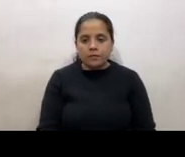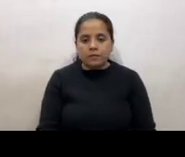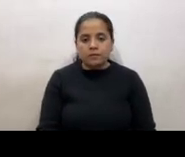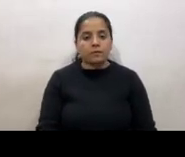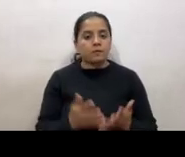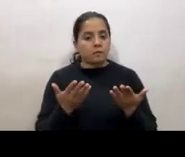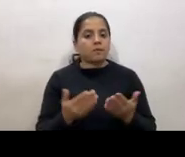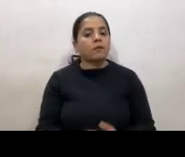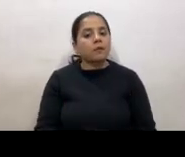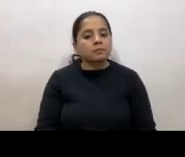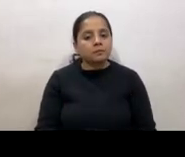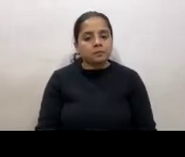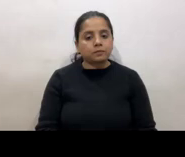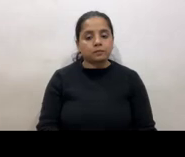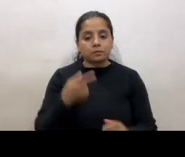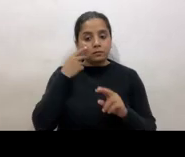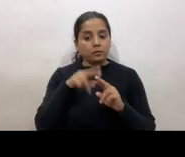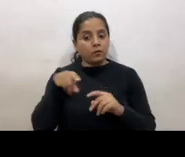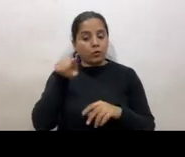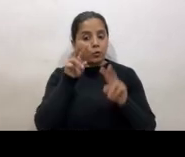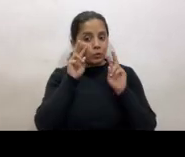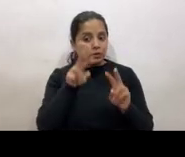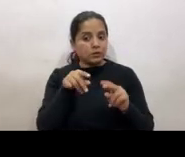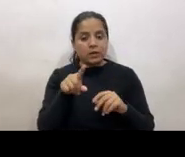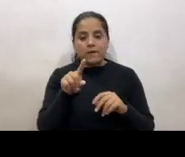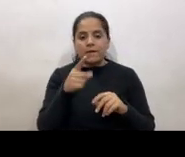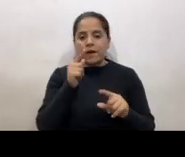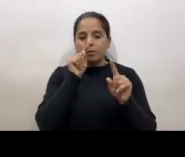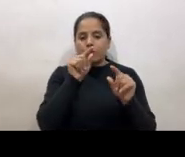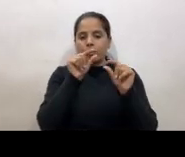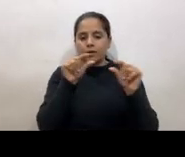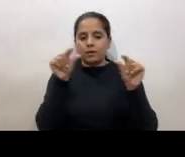yes. So if you look at the first point,